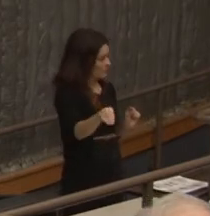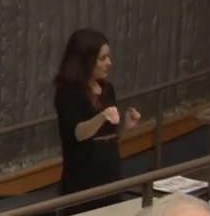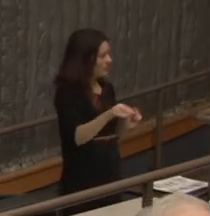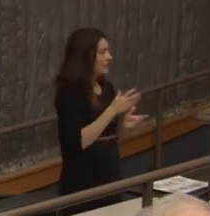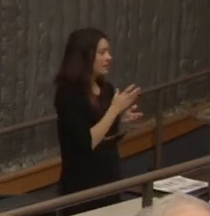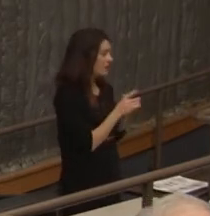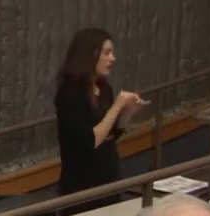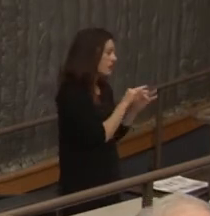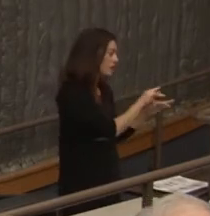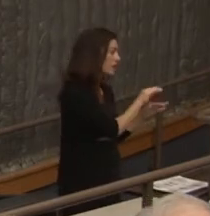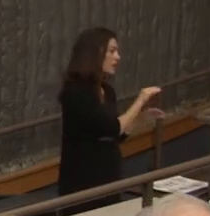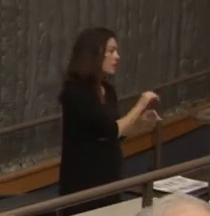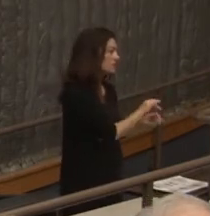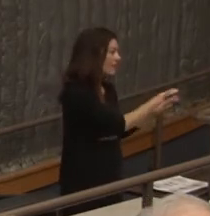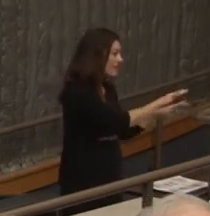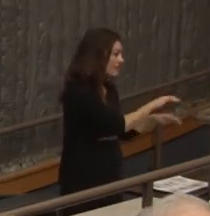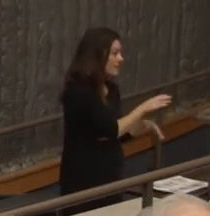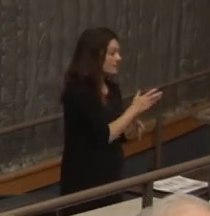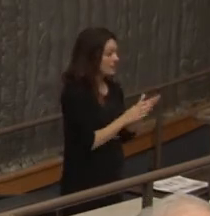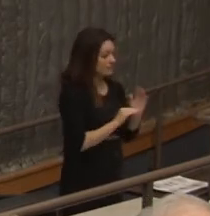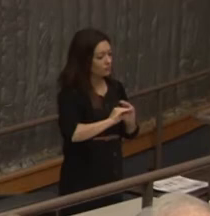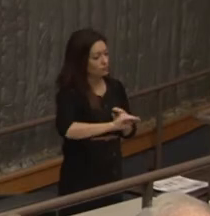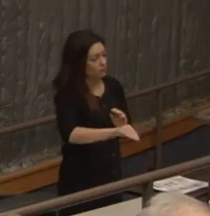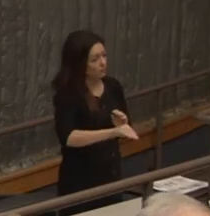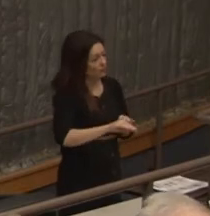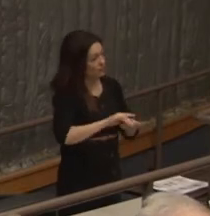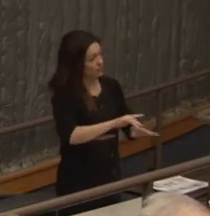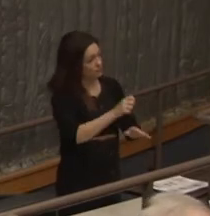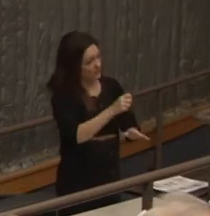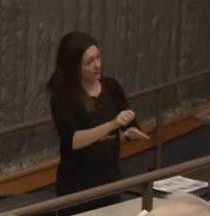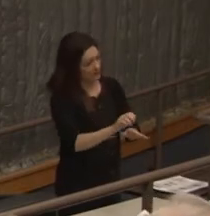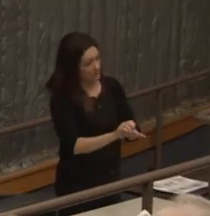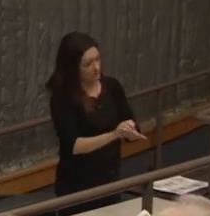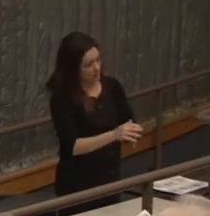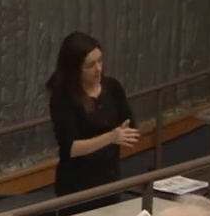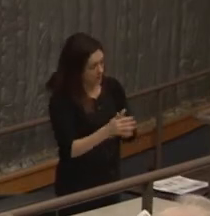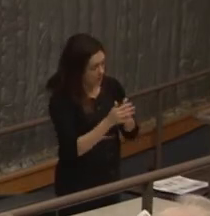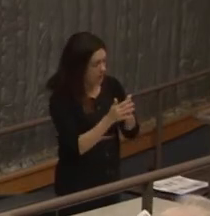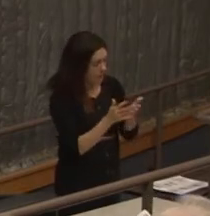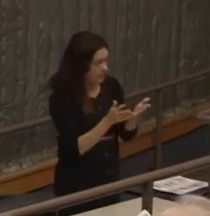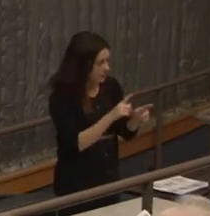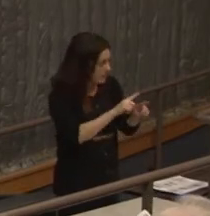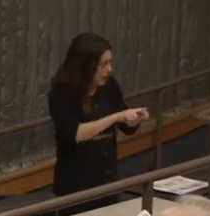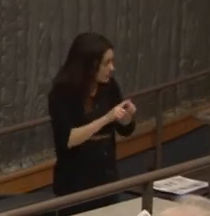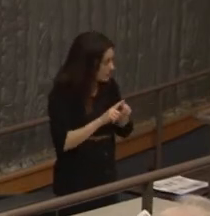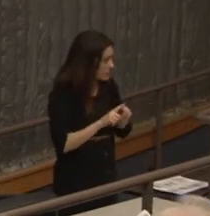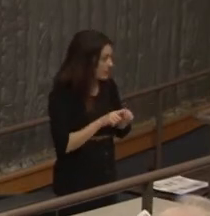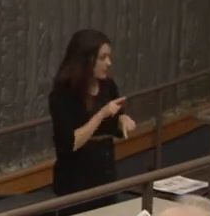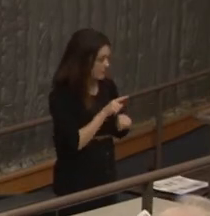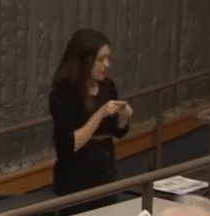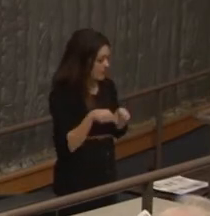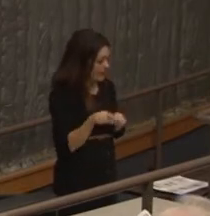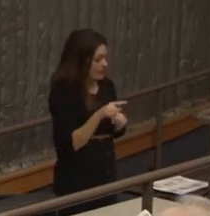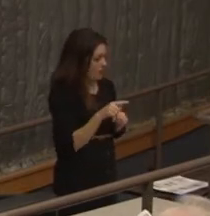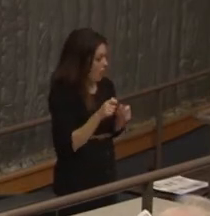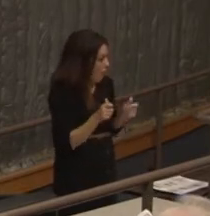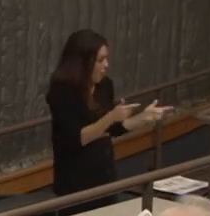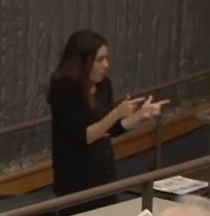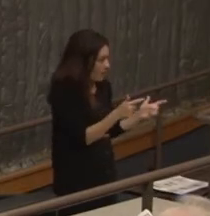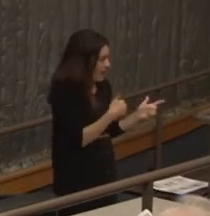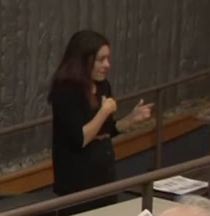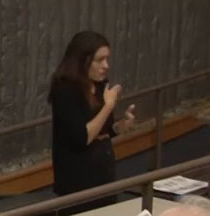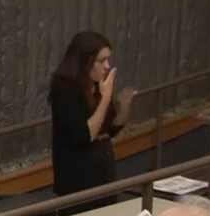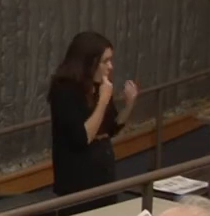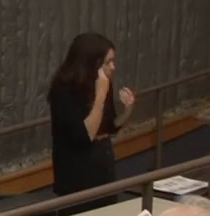Australia, some went to South America, but most of them immigrated to America or Israel in a new place. And so the possibility of